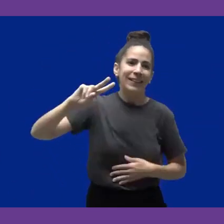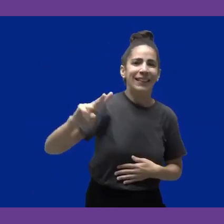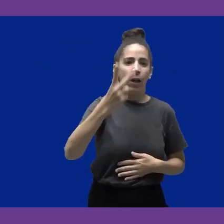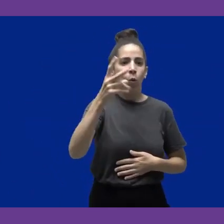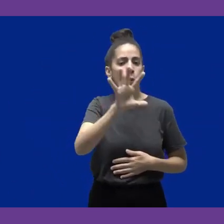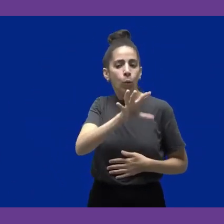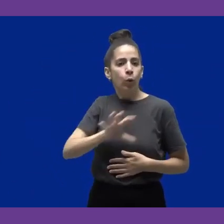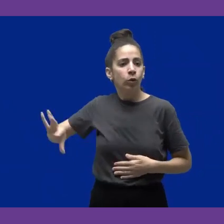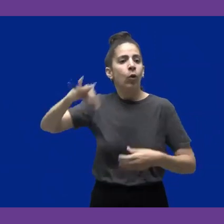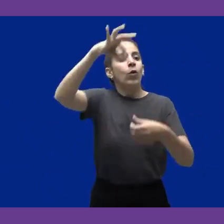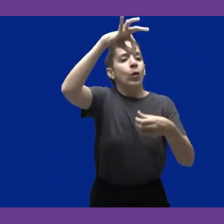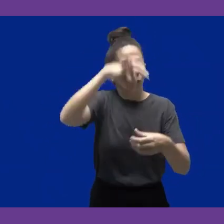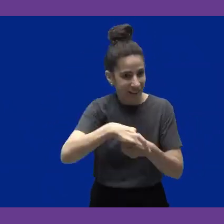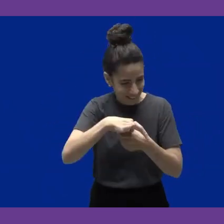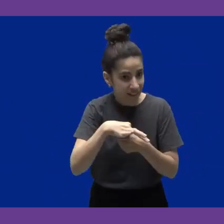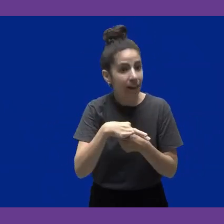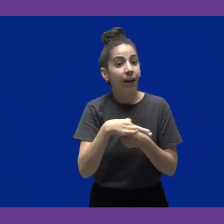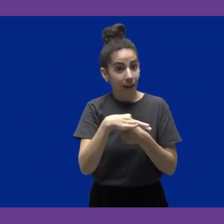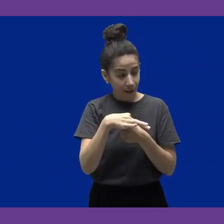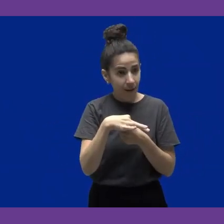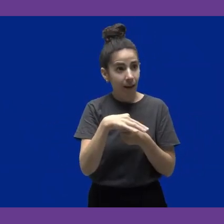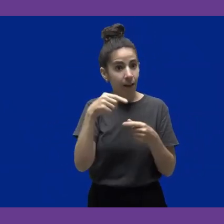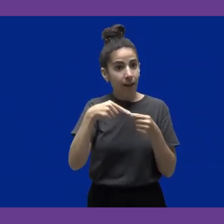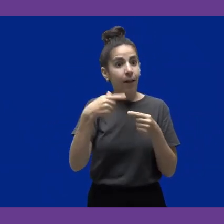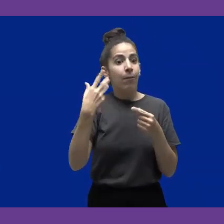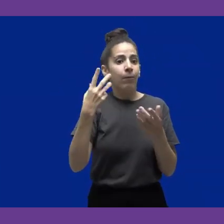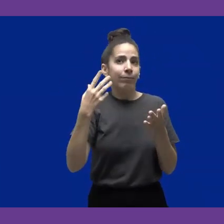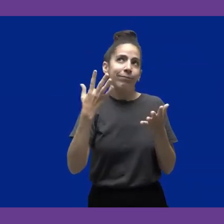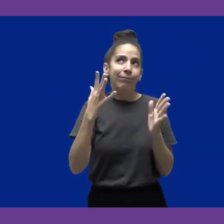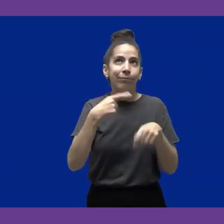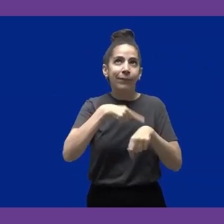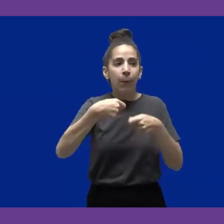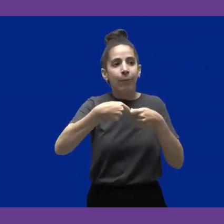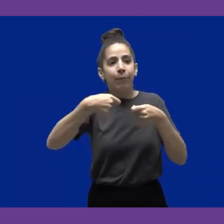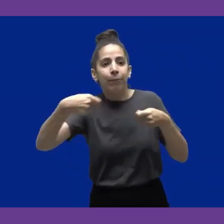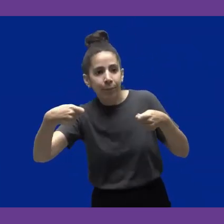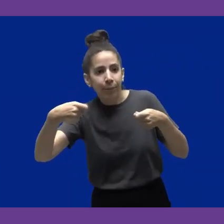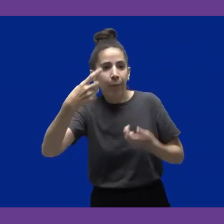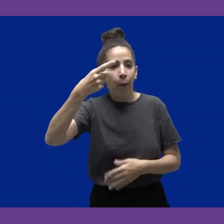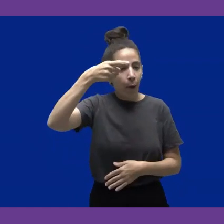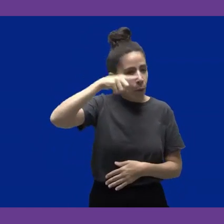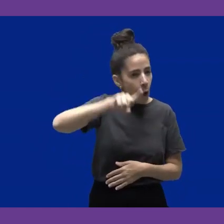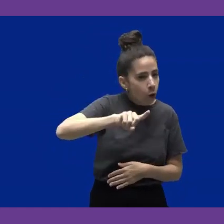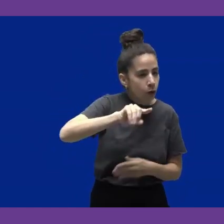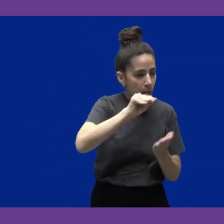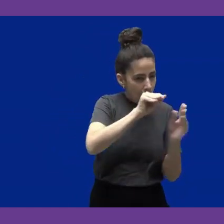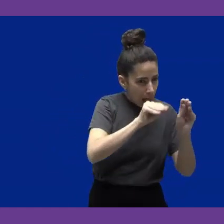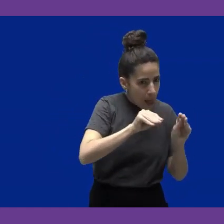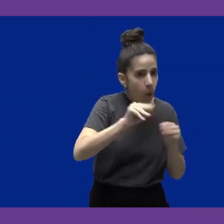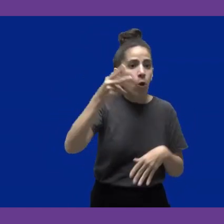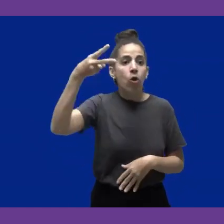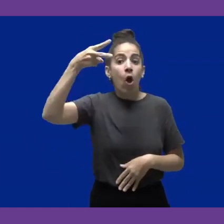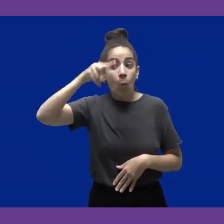1 month for the editorial issues and 2 months for the vote. And then we have the final check of the EN and the